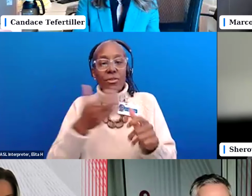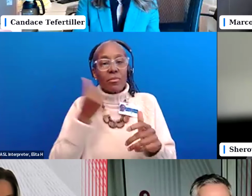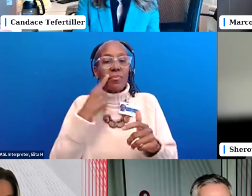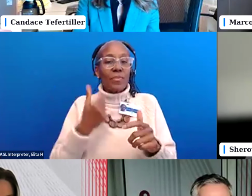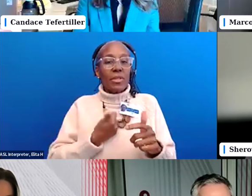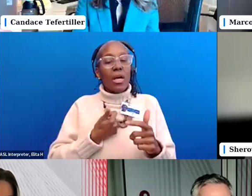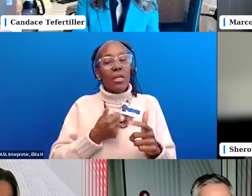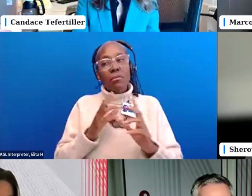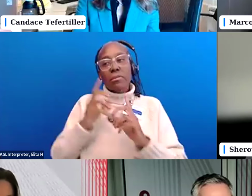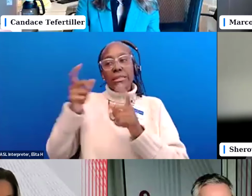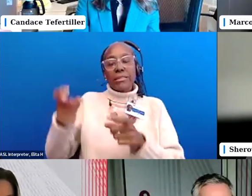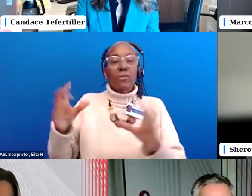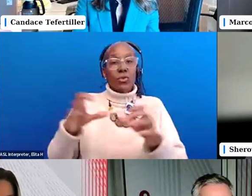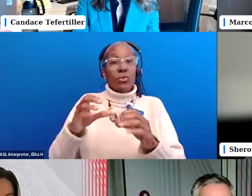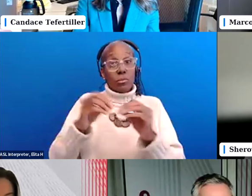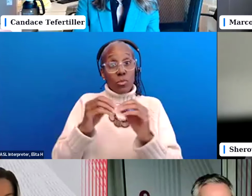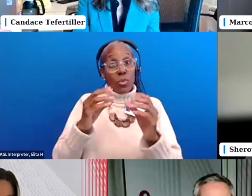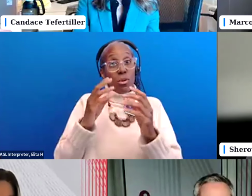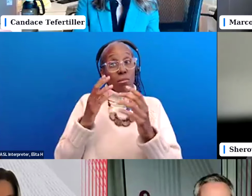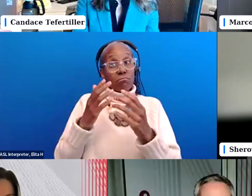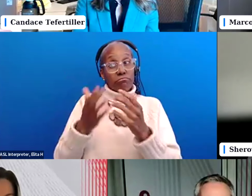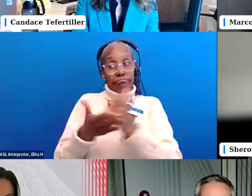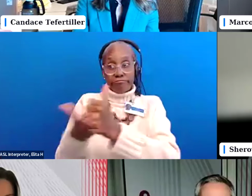allows me to contribute and do more things at home.